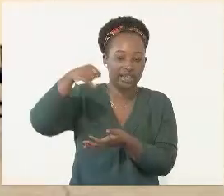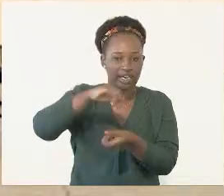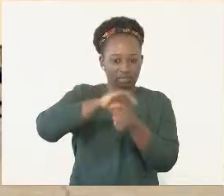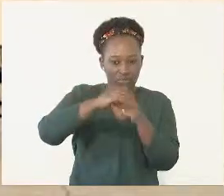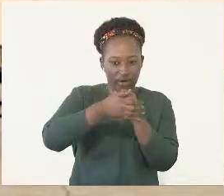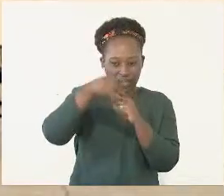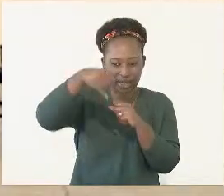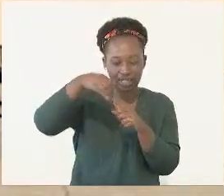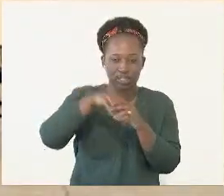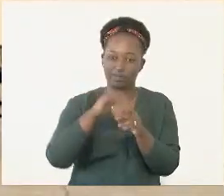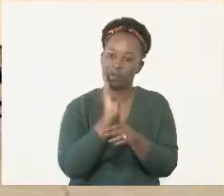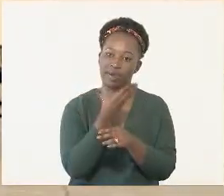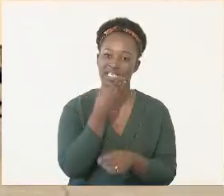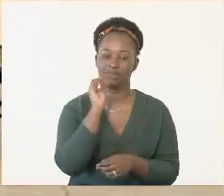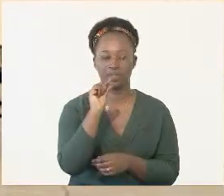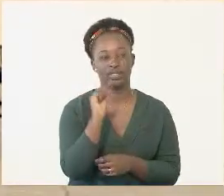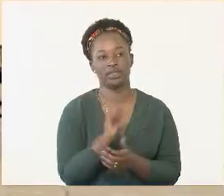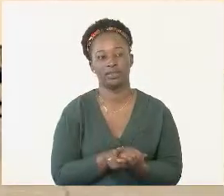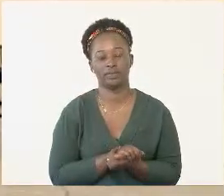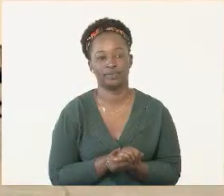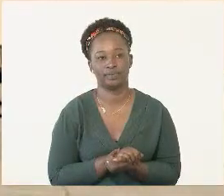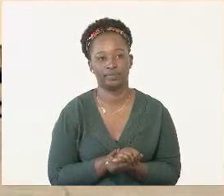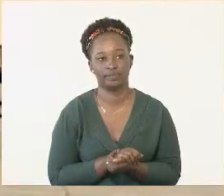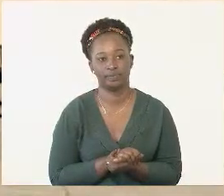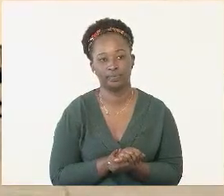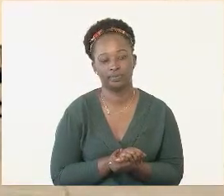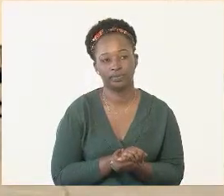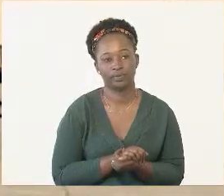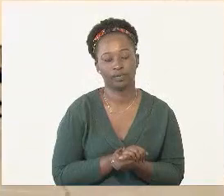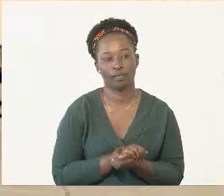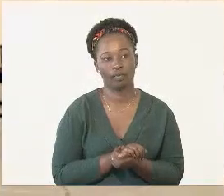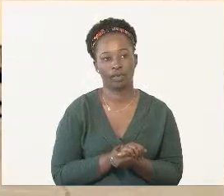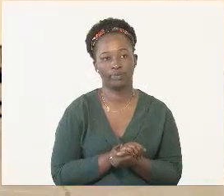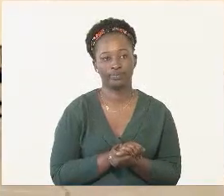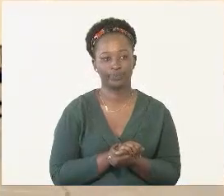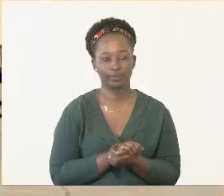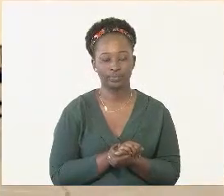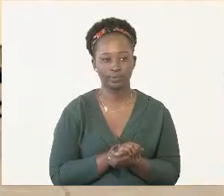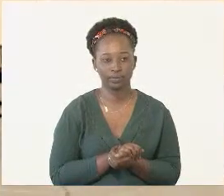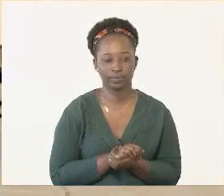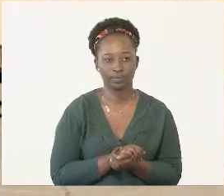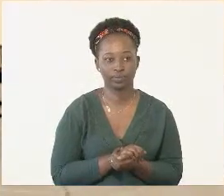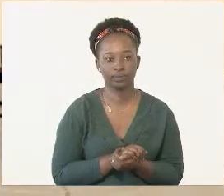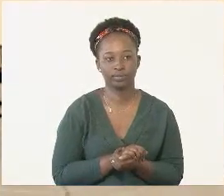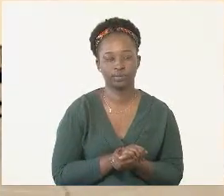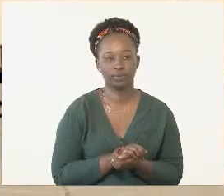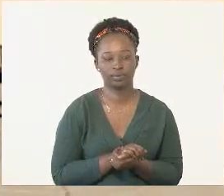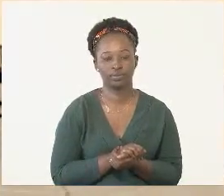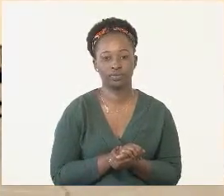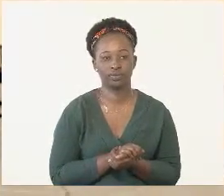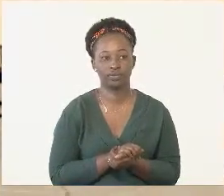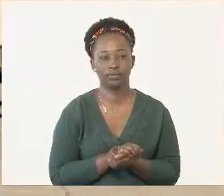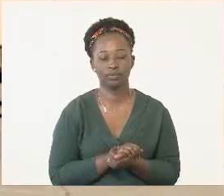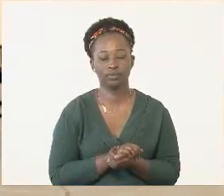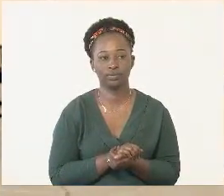right? So the body does by all means to regulate the balanced amount of water in the body by producing ADH.